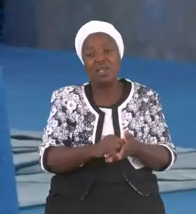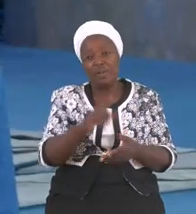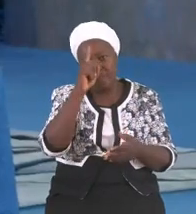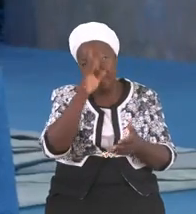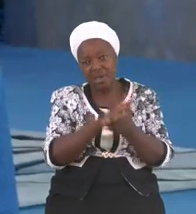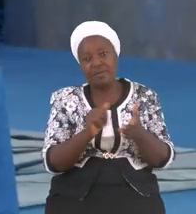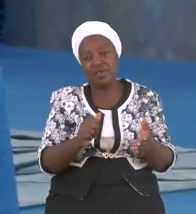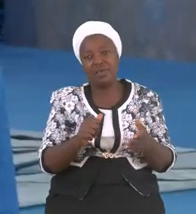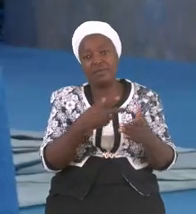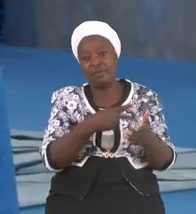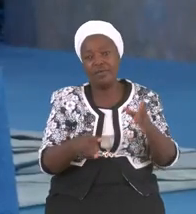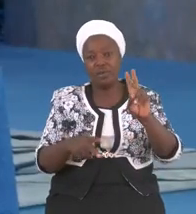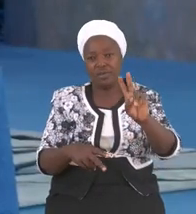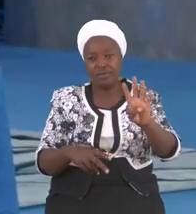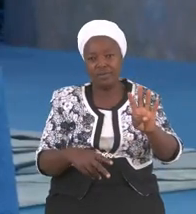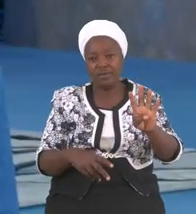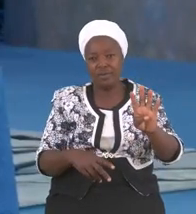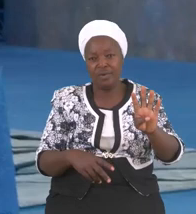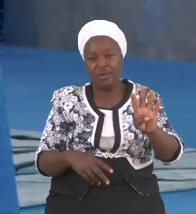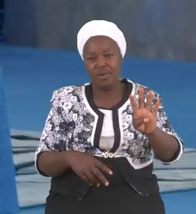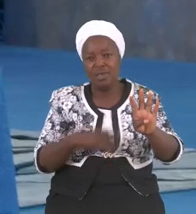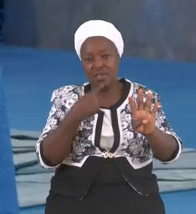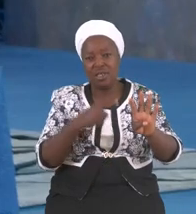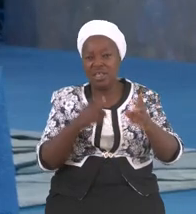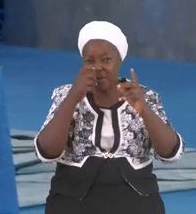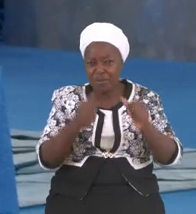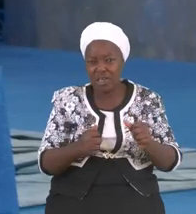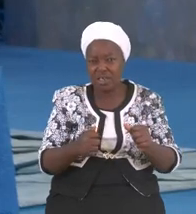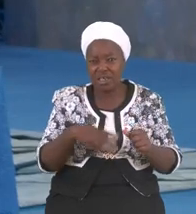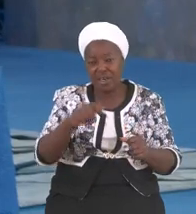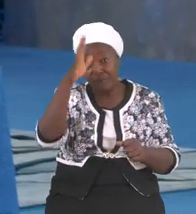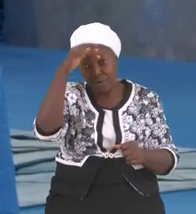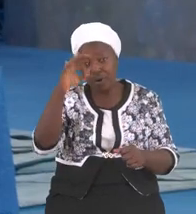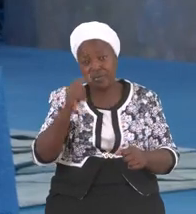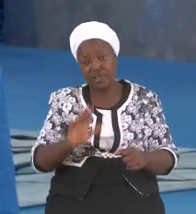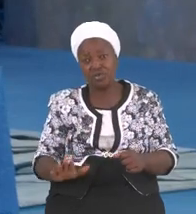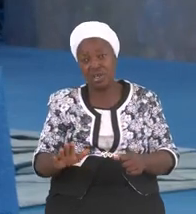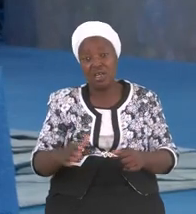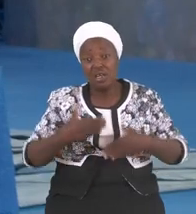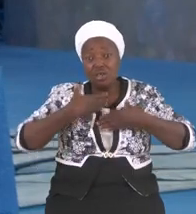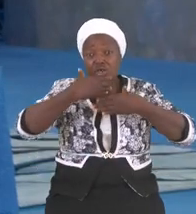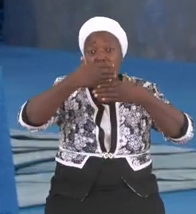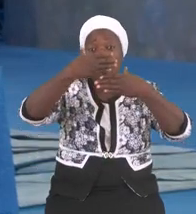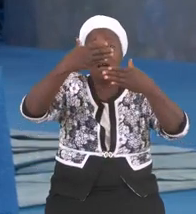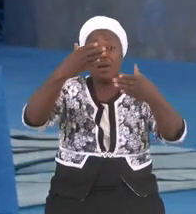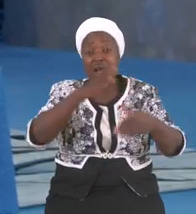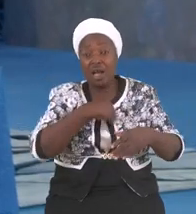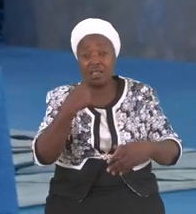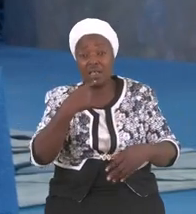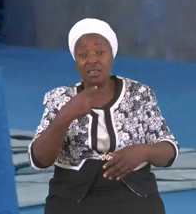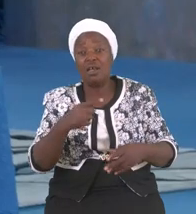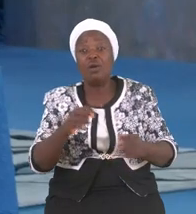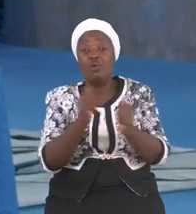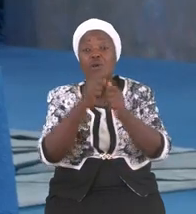verse 24. It says, straightway the father of the child cried out and said with